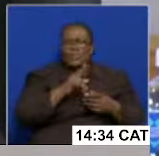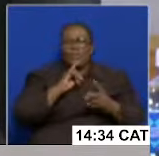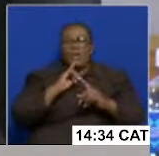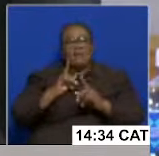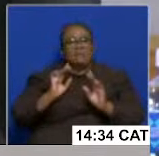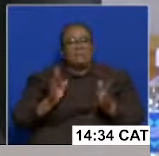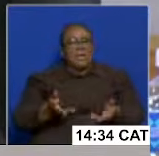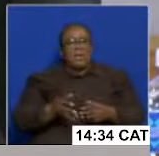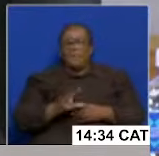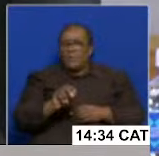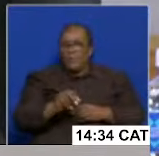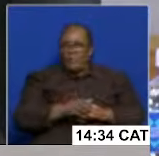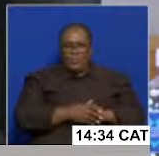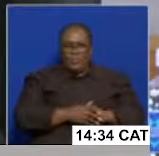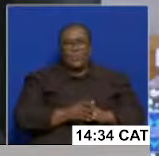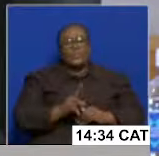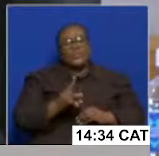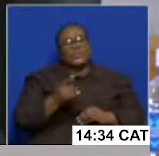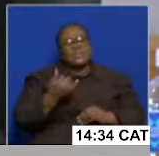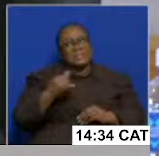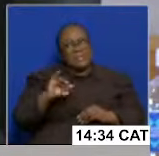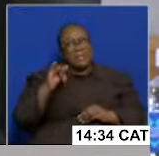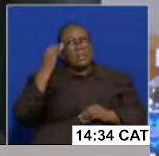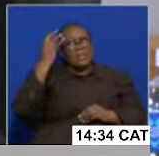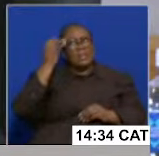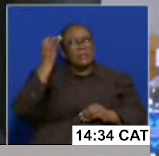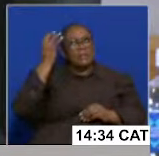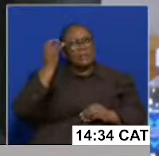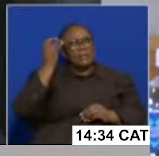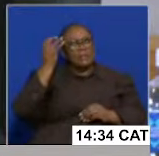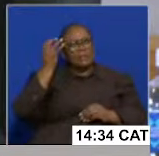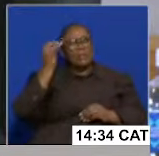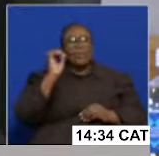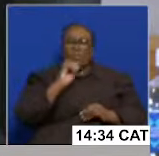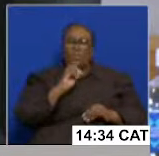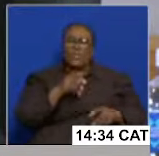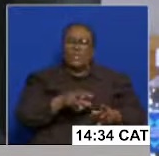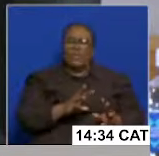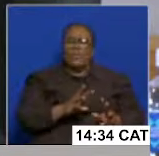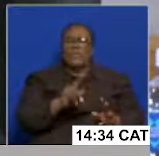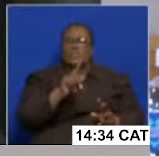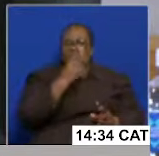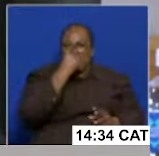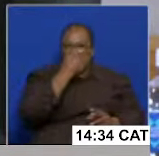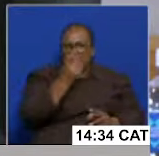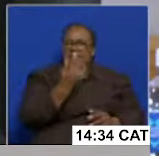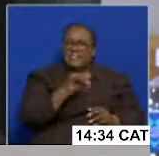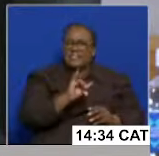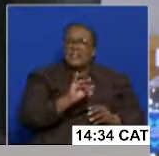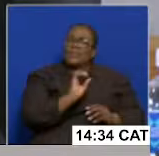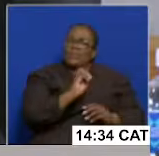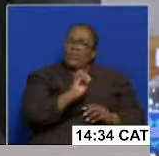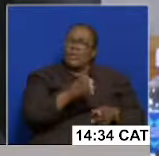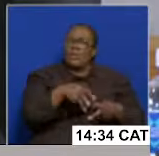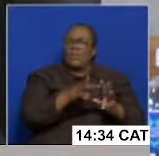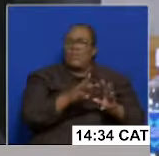still were thinking that there is a way. You still believed there was a way where you could pull this